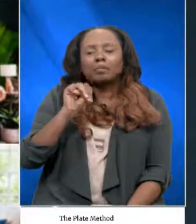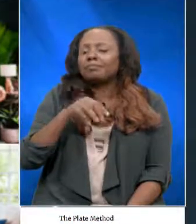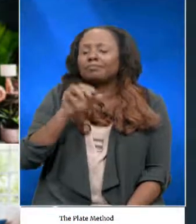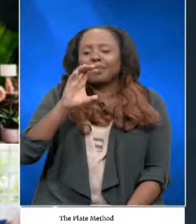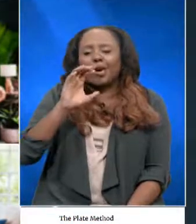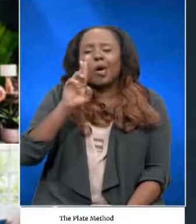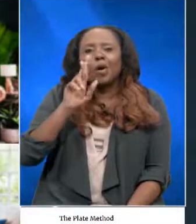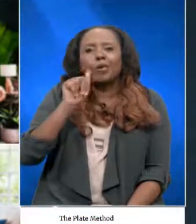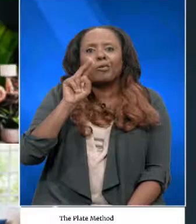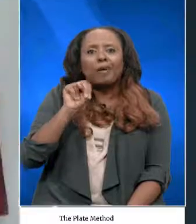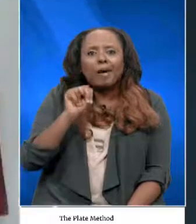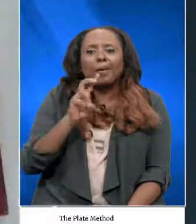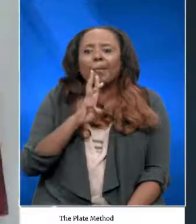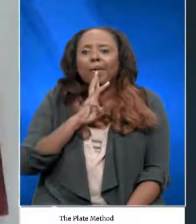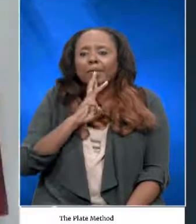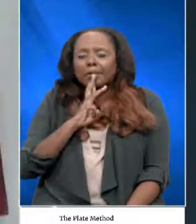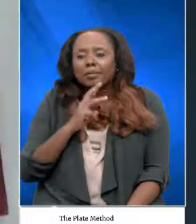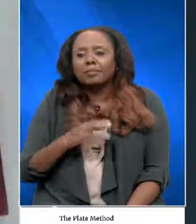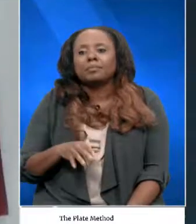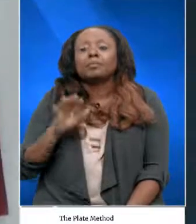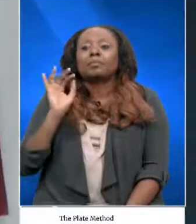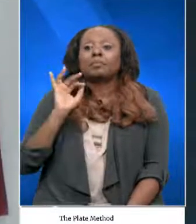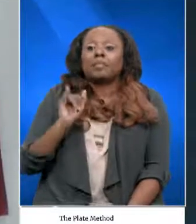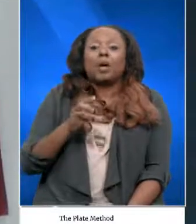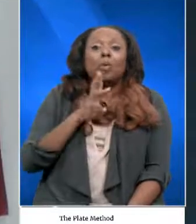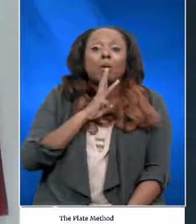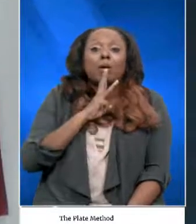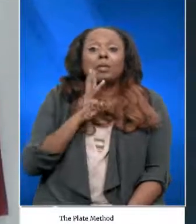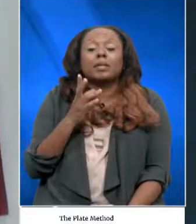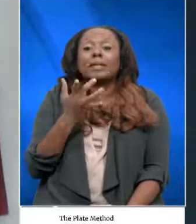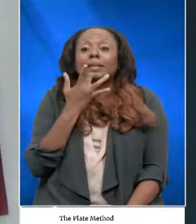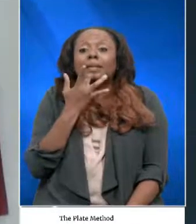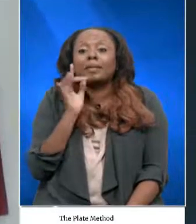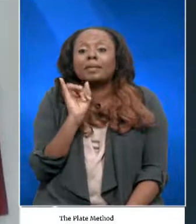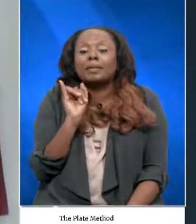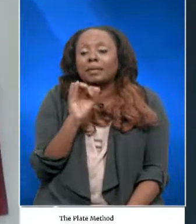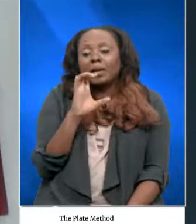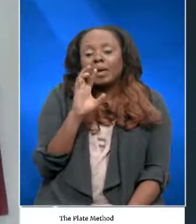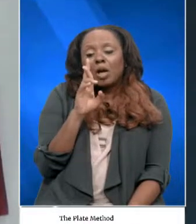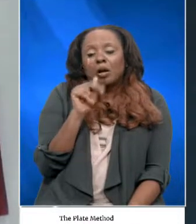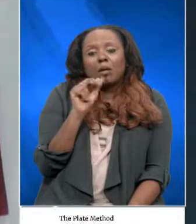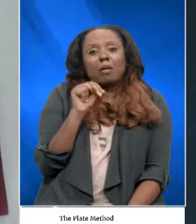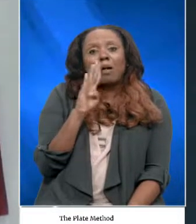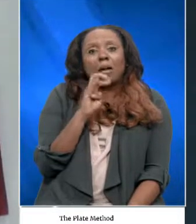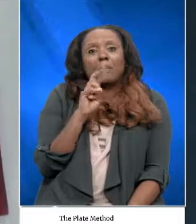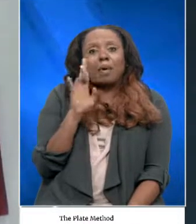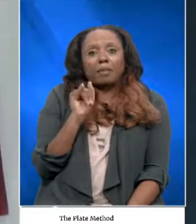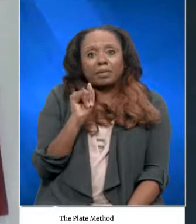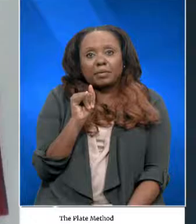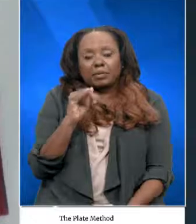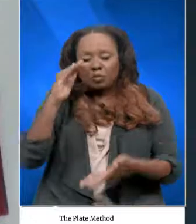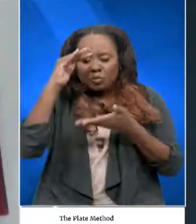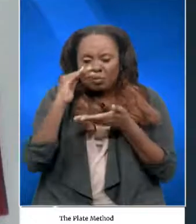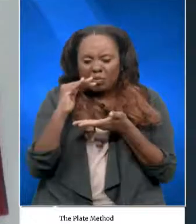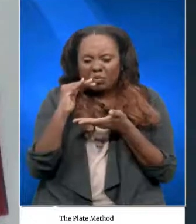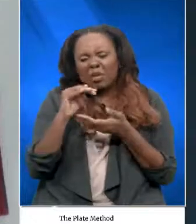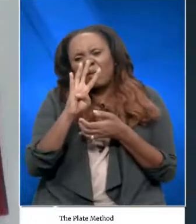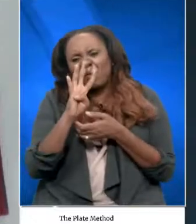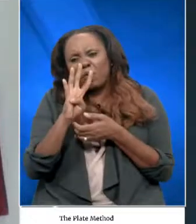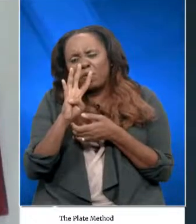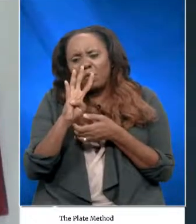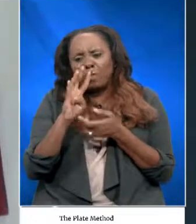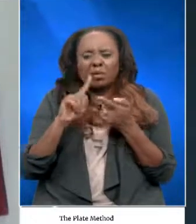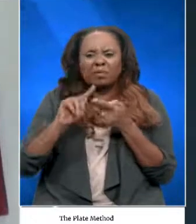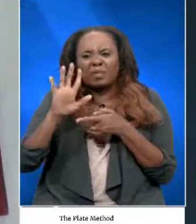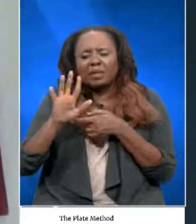No health benefits, it's a cranberry flavored water. So the small ones can have in about 4 to 5 teaspoons of added